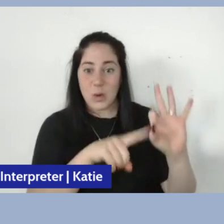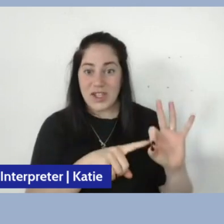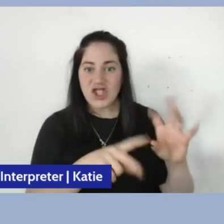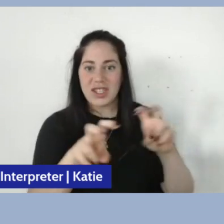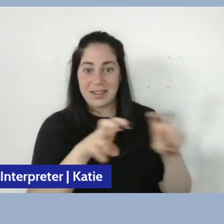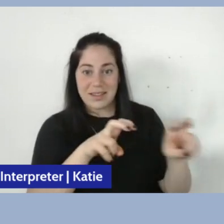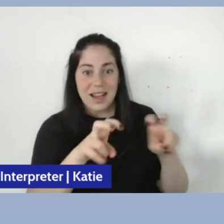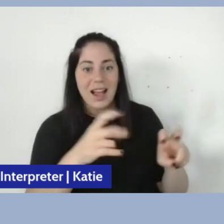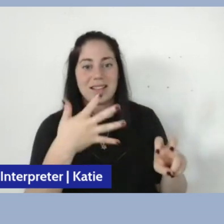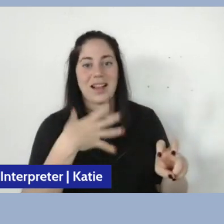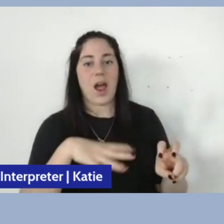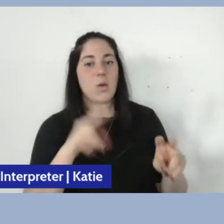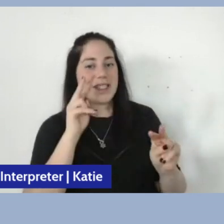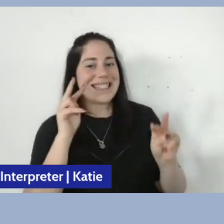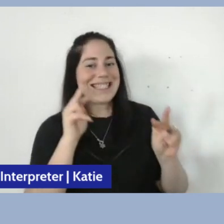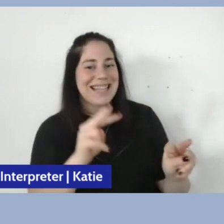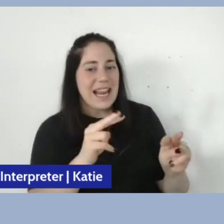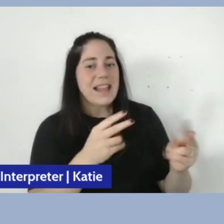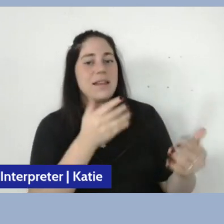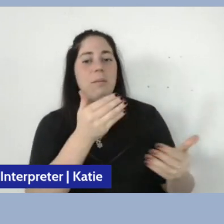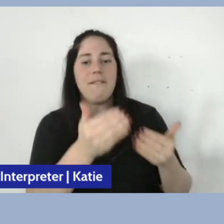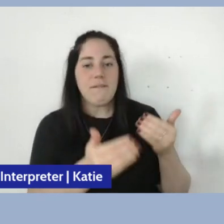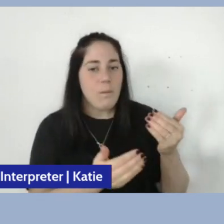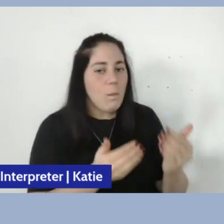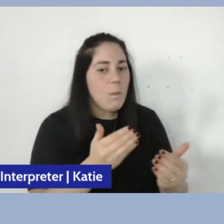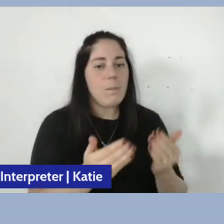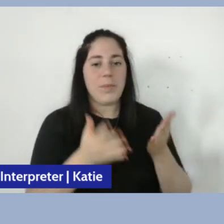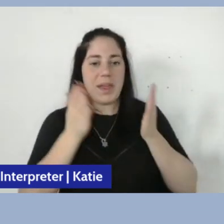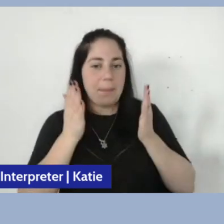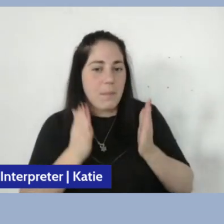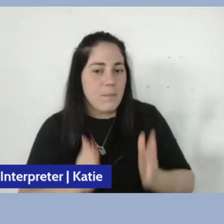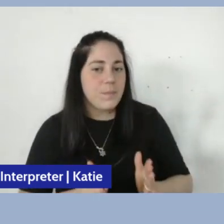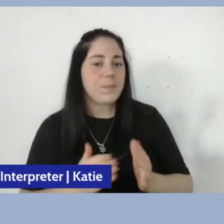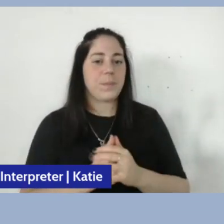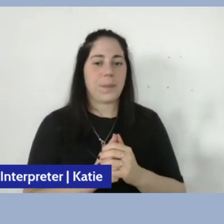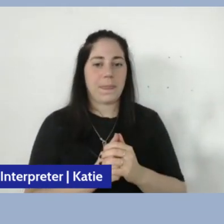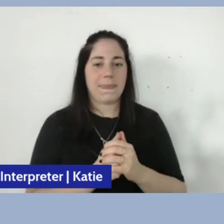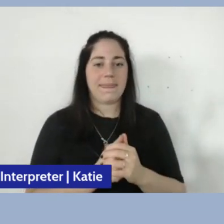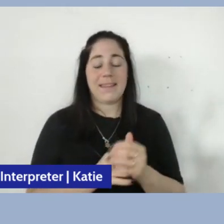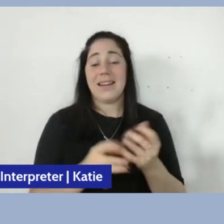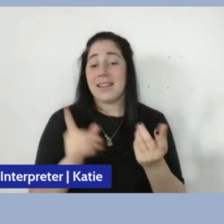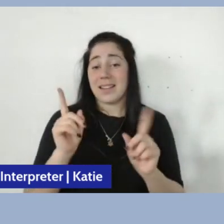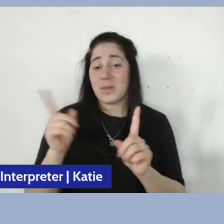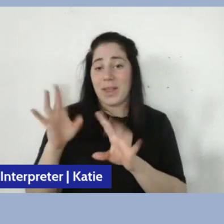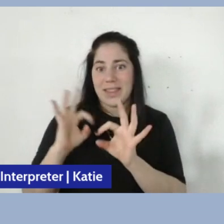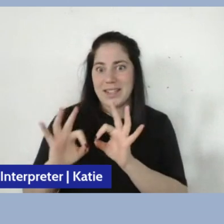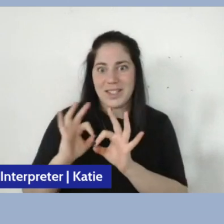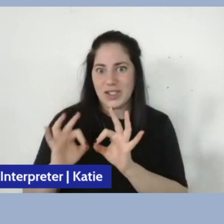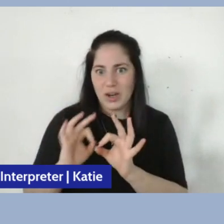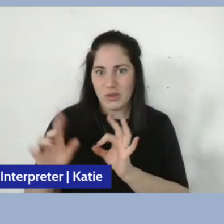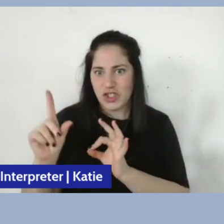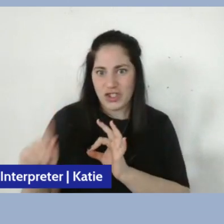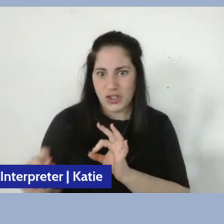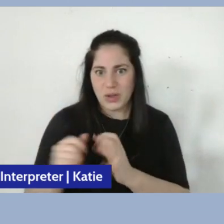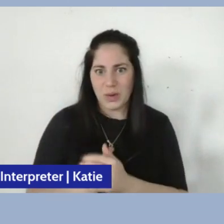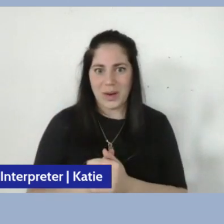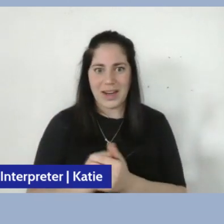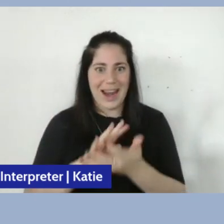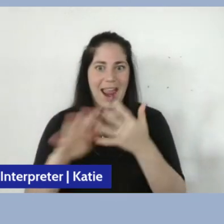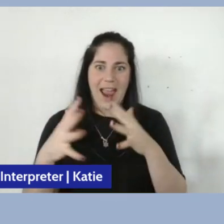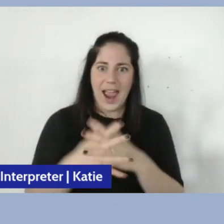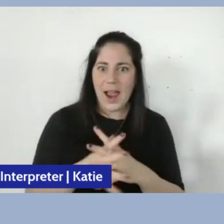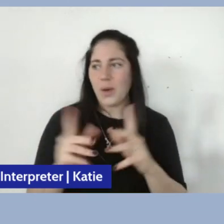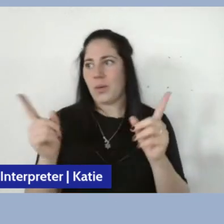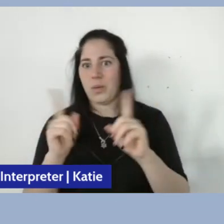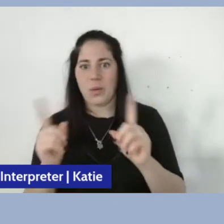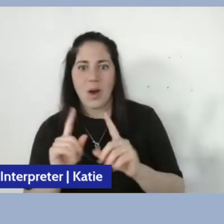how they perform. That's what the interpreter is doing, conveying how they perform, what they say, how